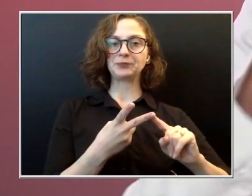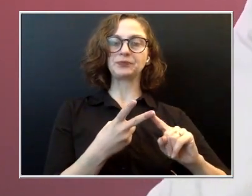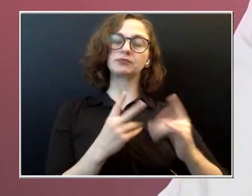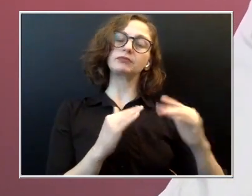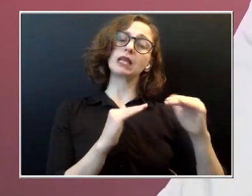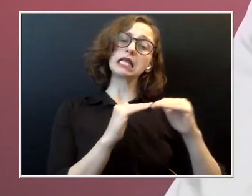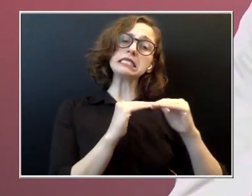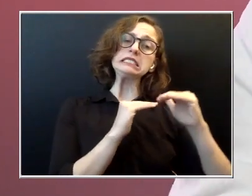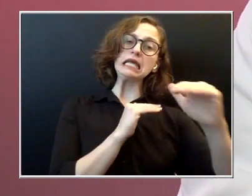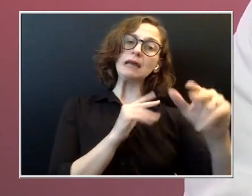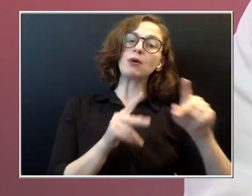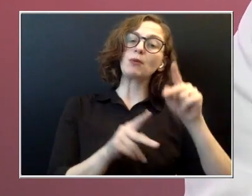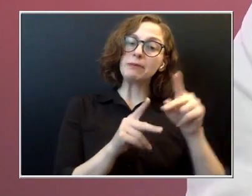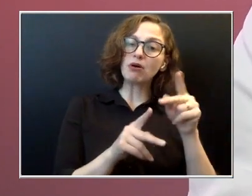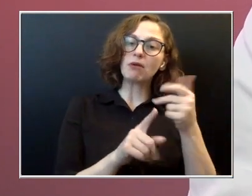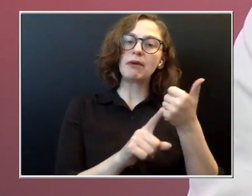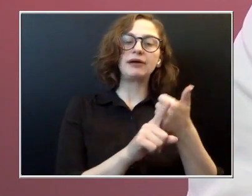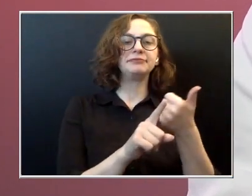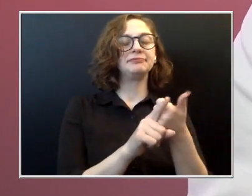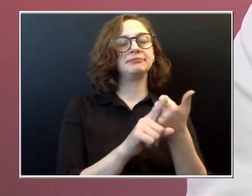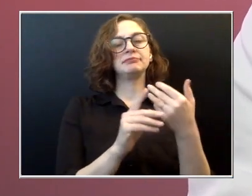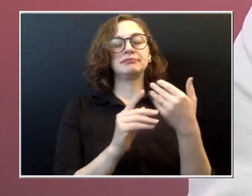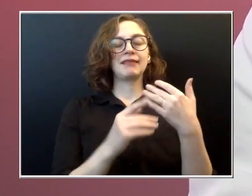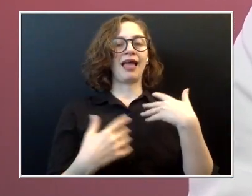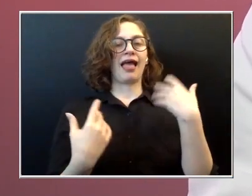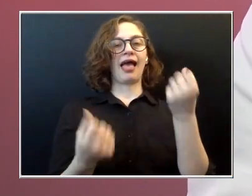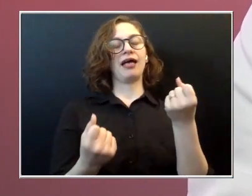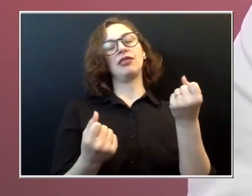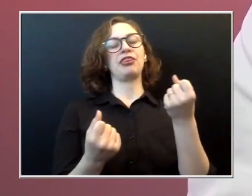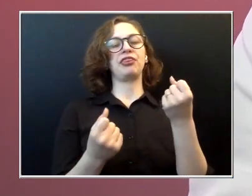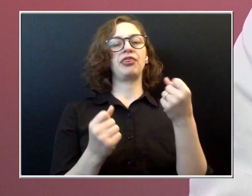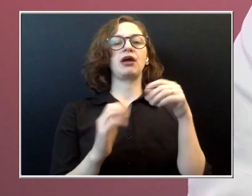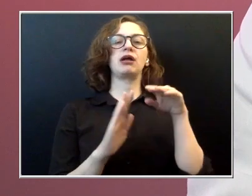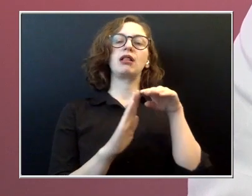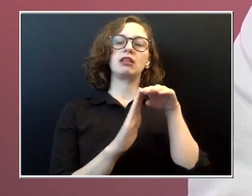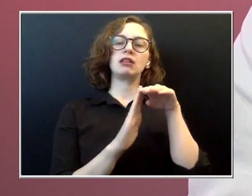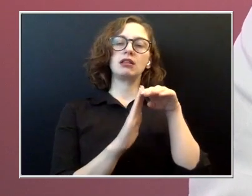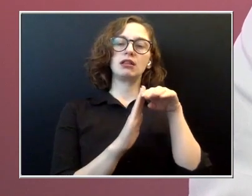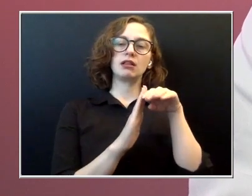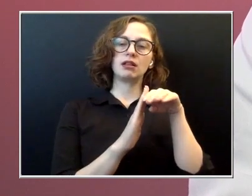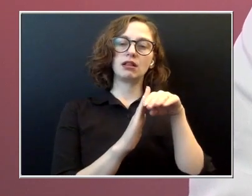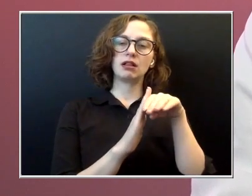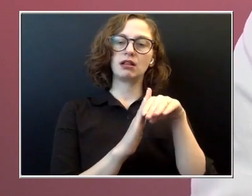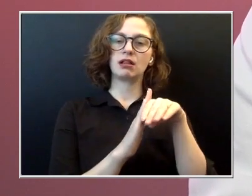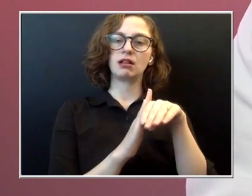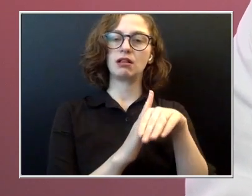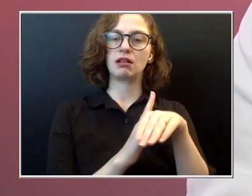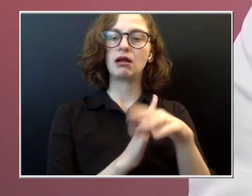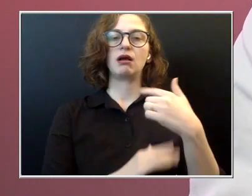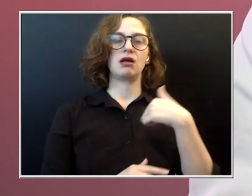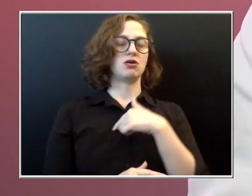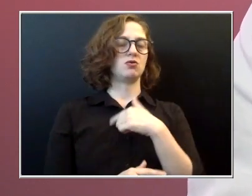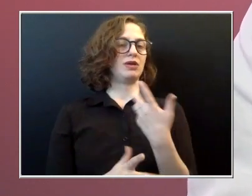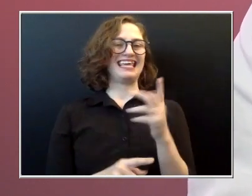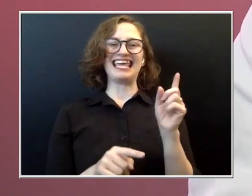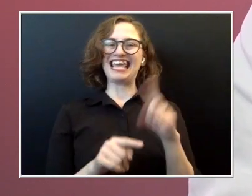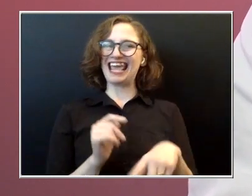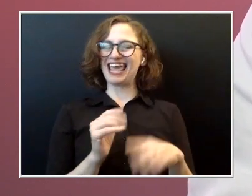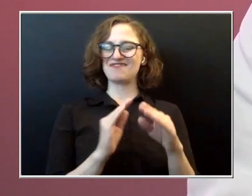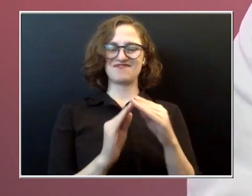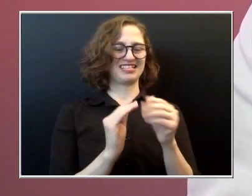slowly declining, and we again feel we are not able to turn their heart function with meds, and